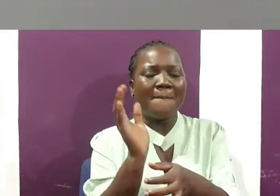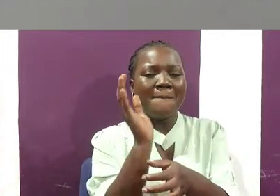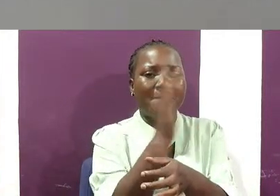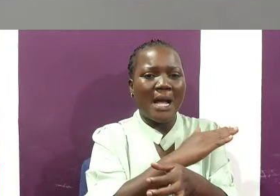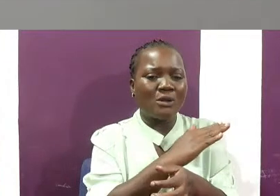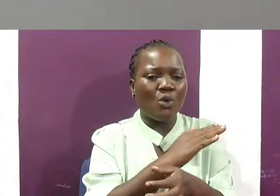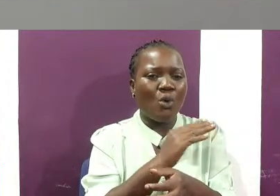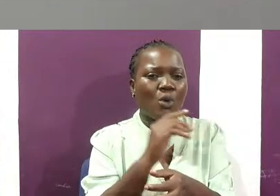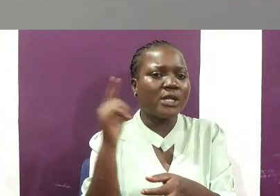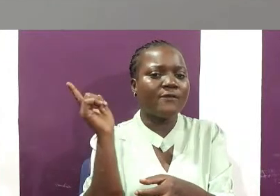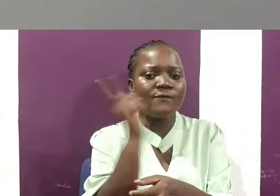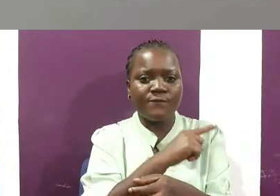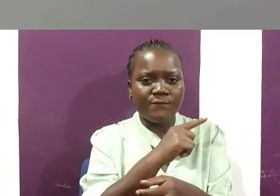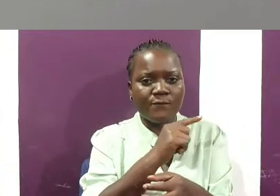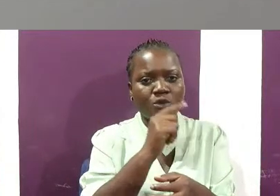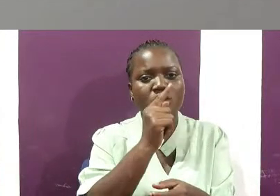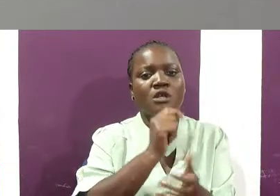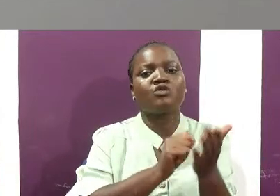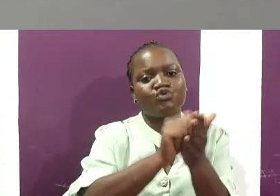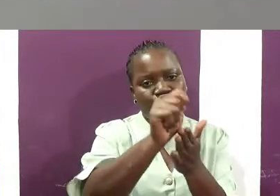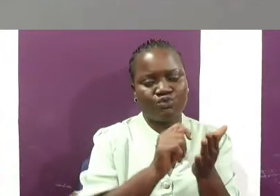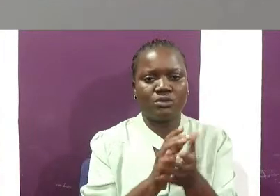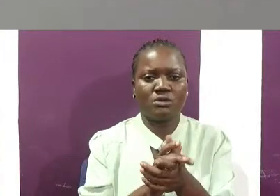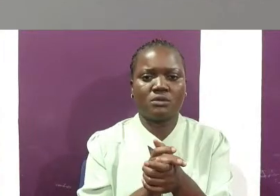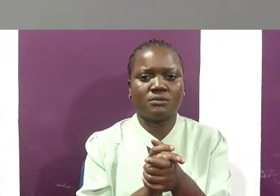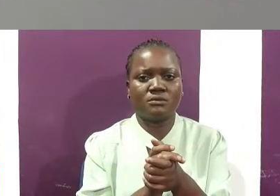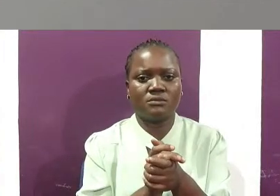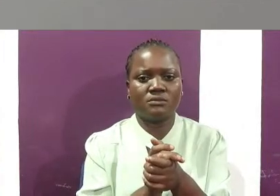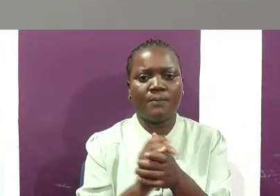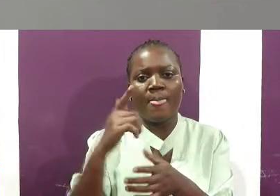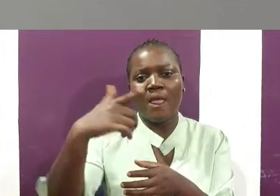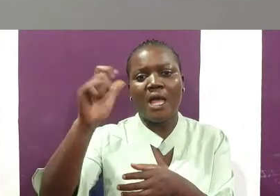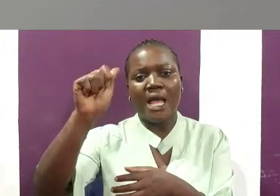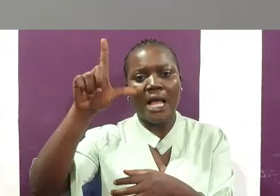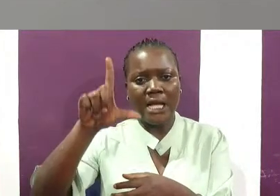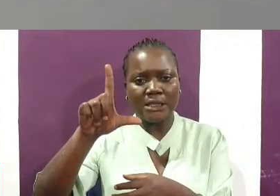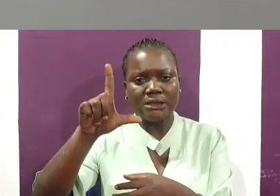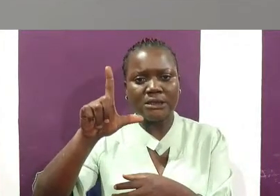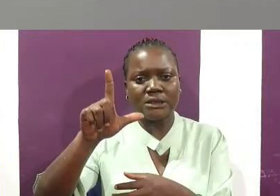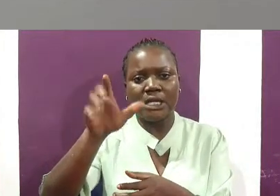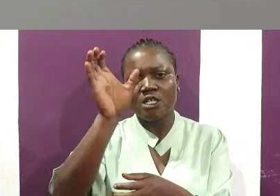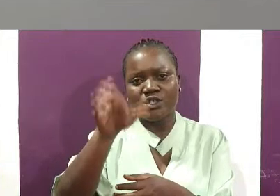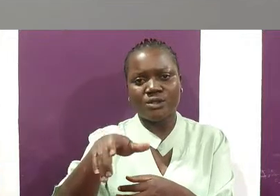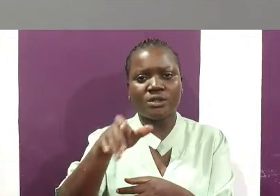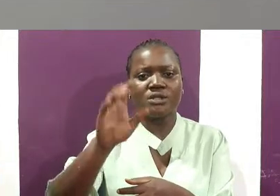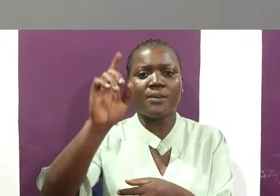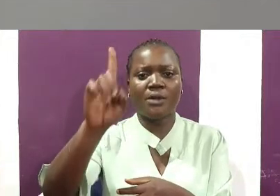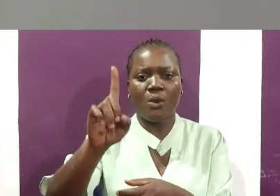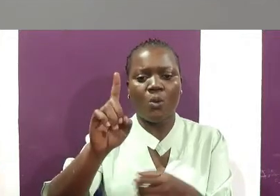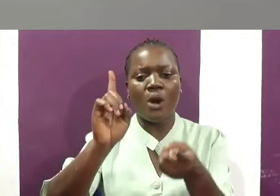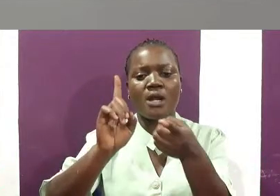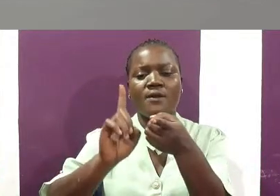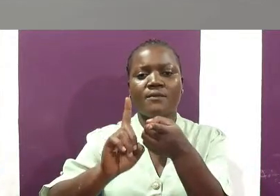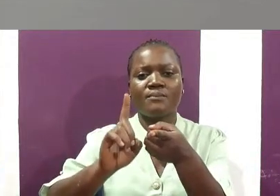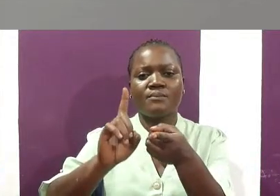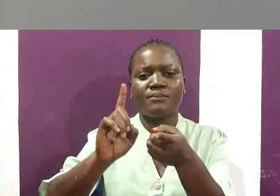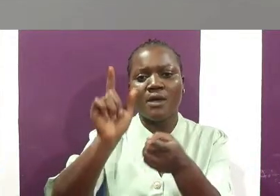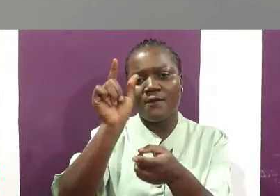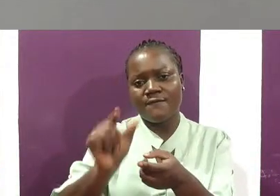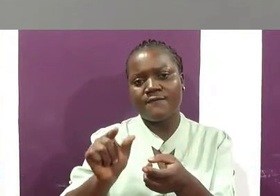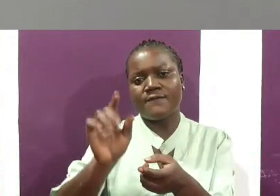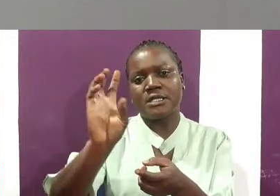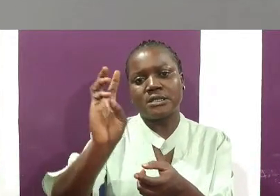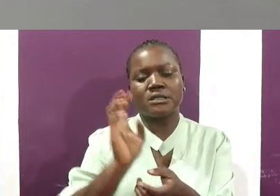He says in Galatians 1 verse 6, I marvel that you are turning away so soon from him who called you in the grace of Christ to a